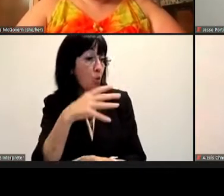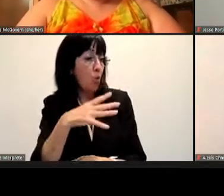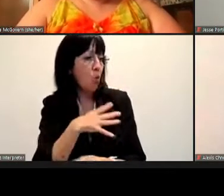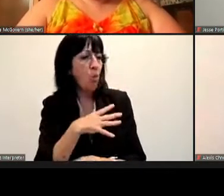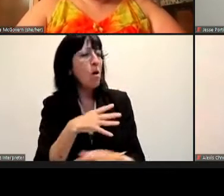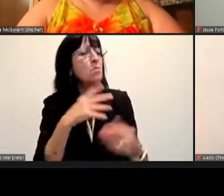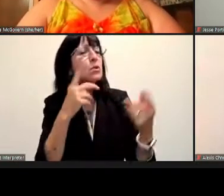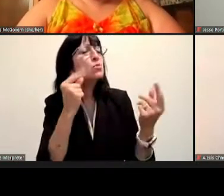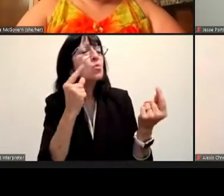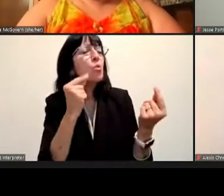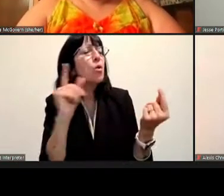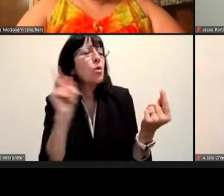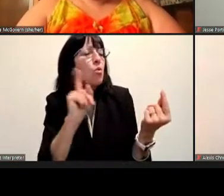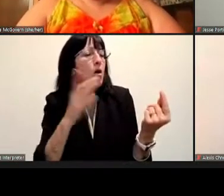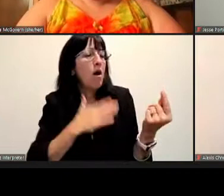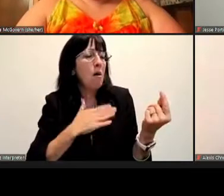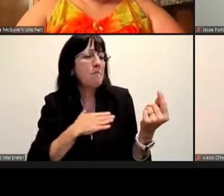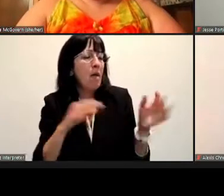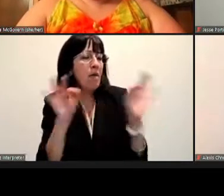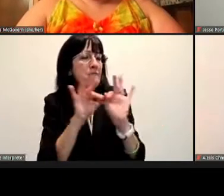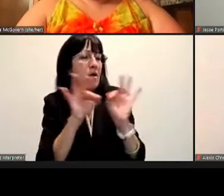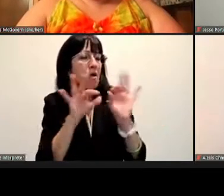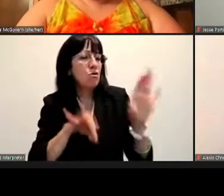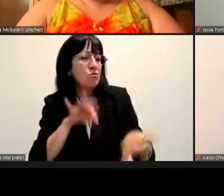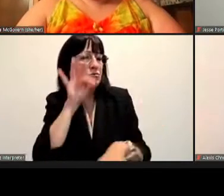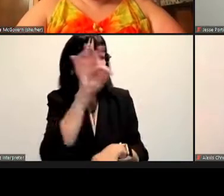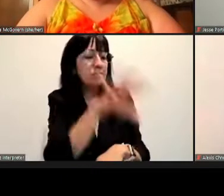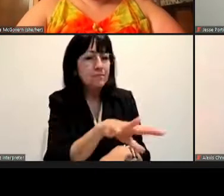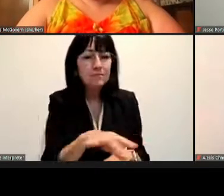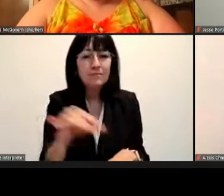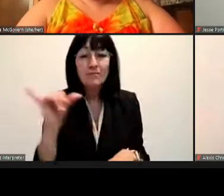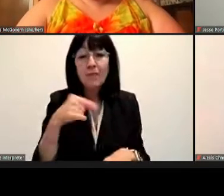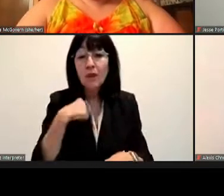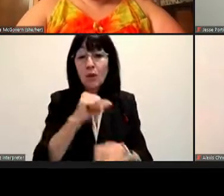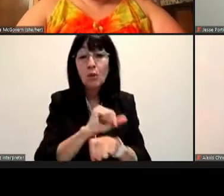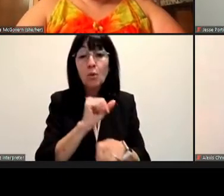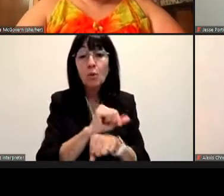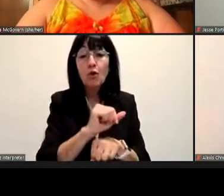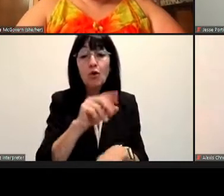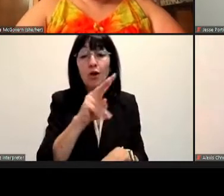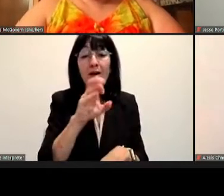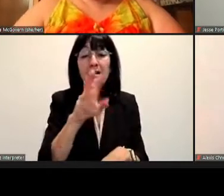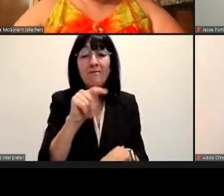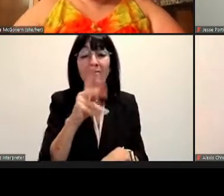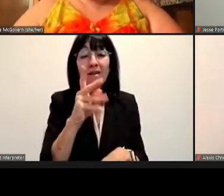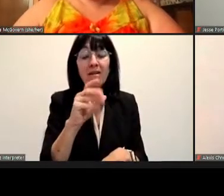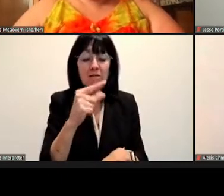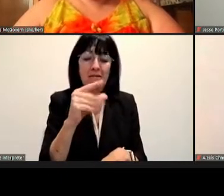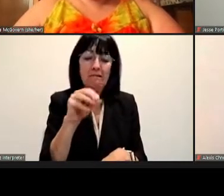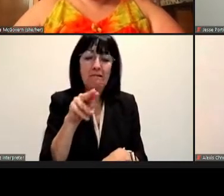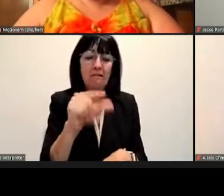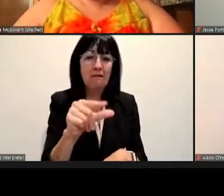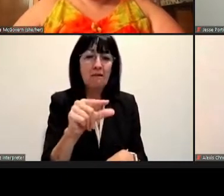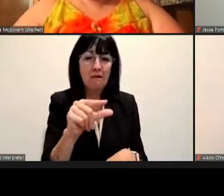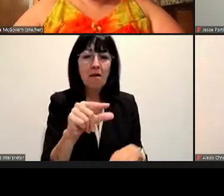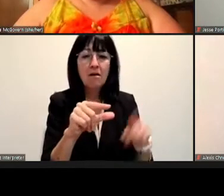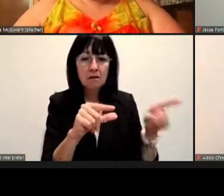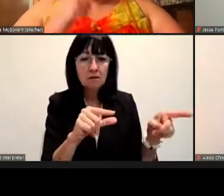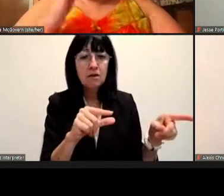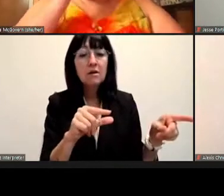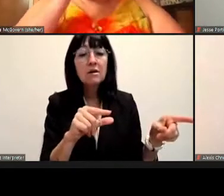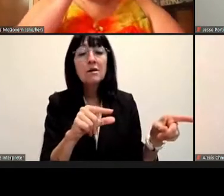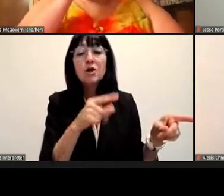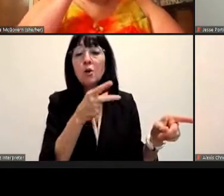in? For example, I'm working on Viet Gong at Jiva, and Perone, who is the director, and I, our